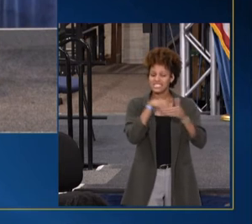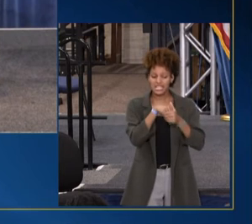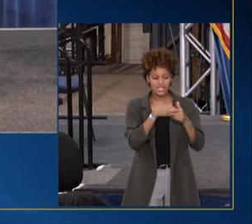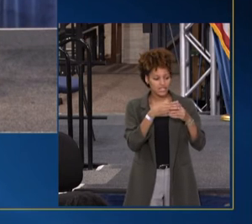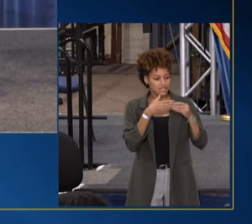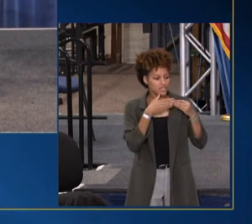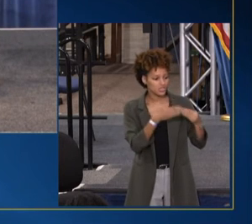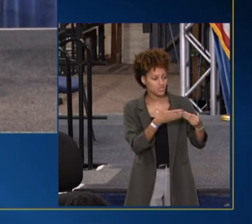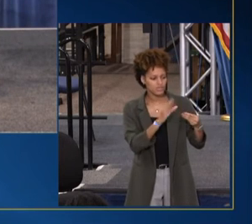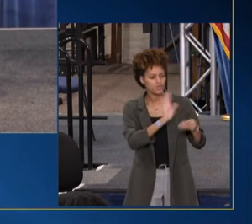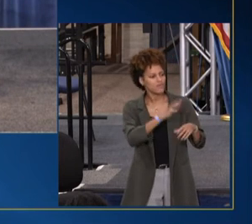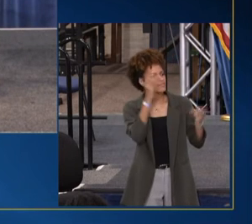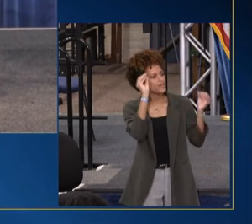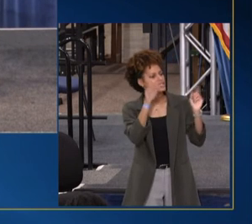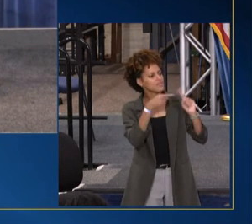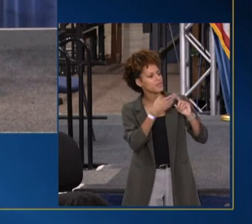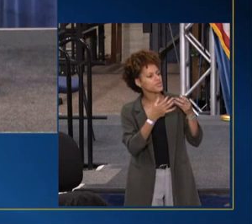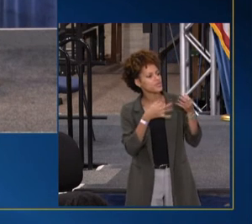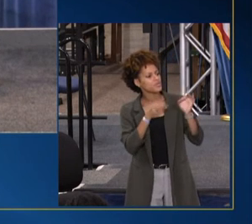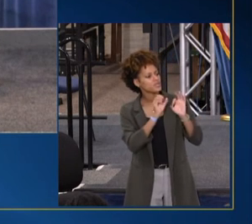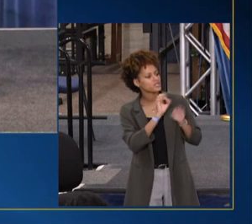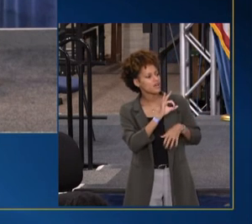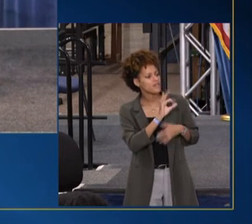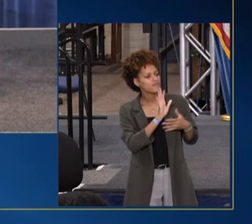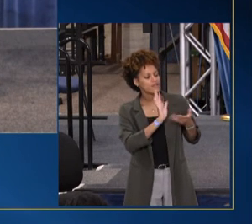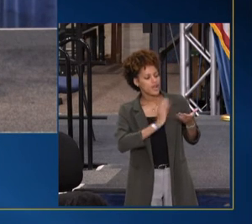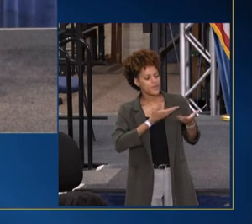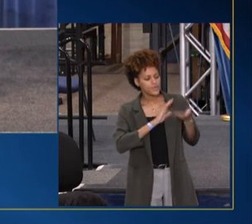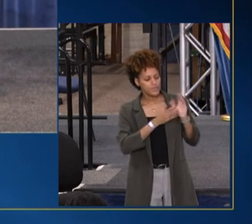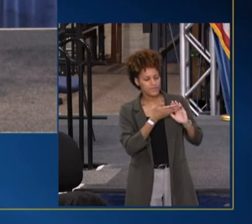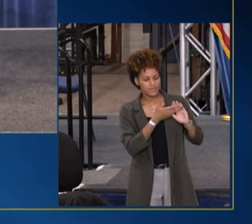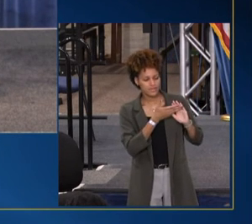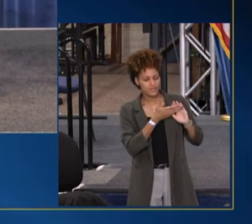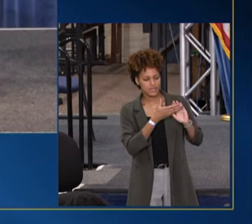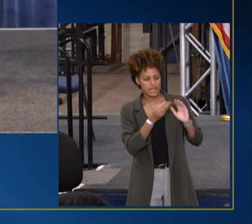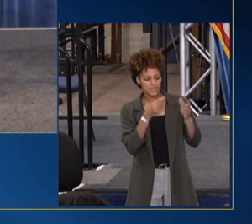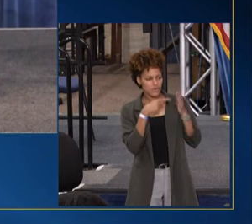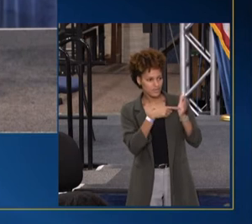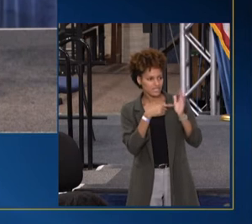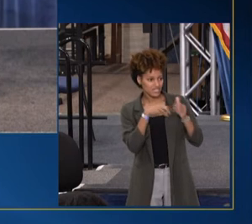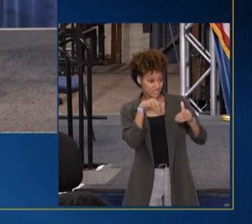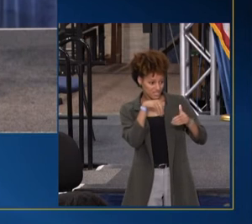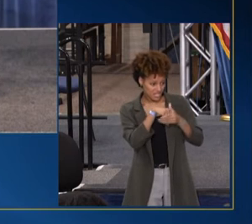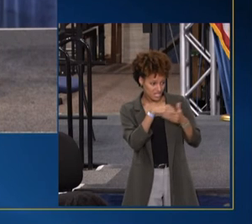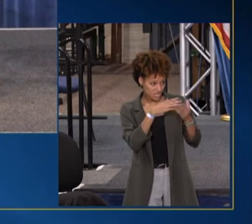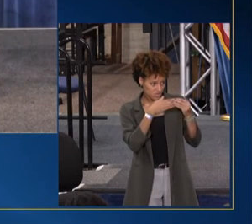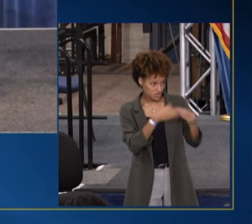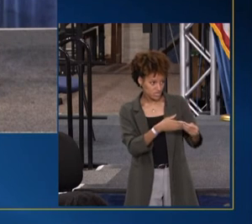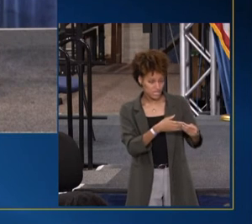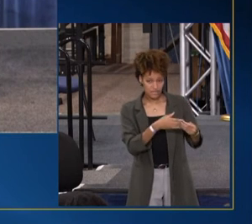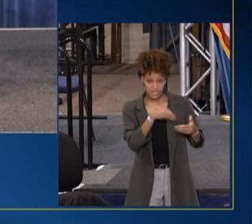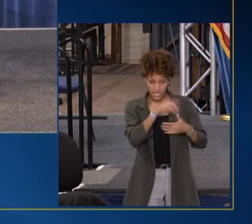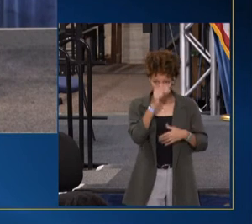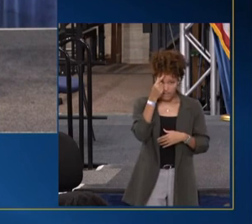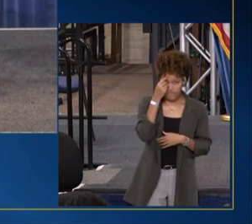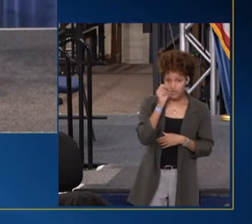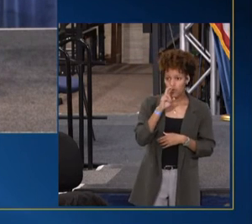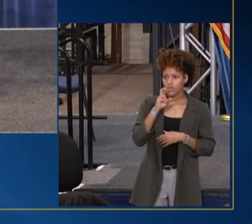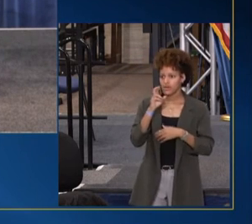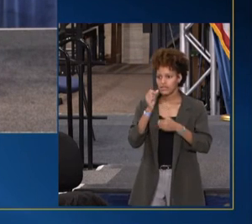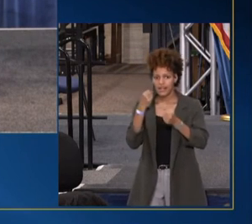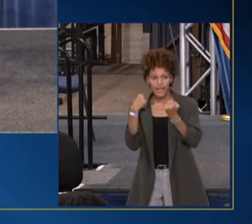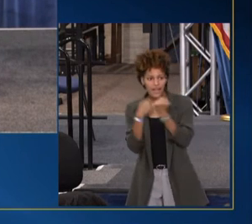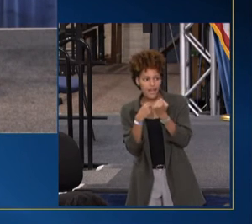And so what are your thoughts about the importance for our community of representation in leadership, whether it's in government or in